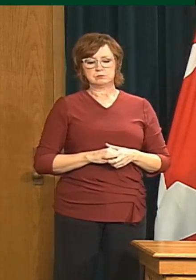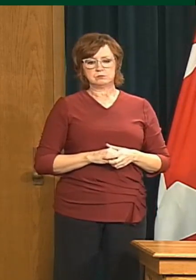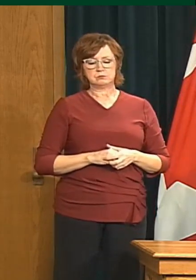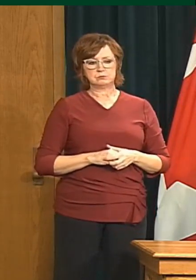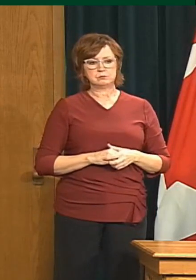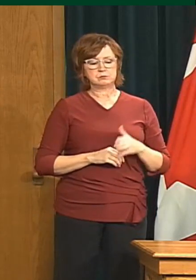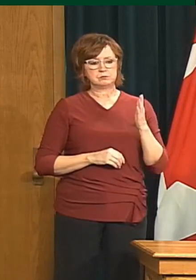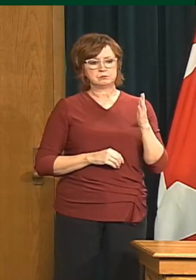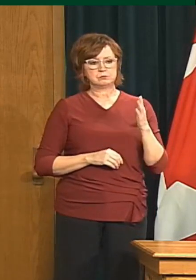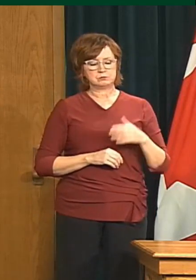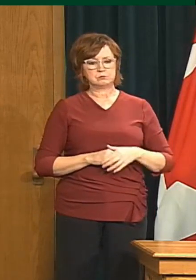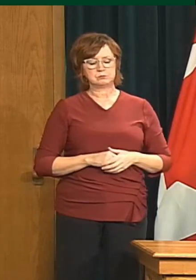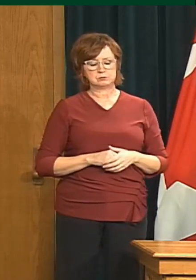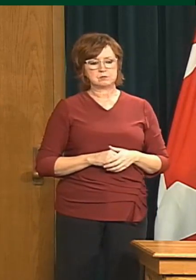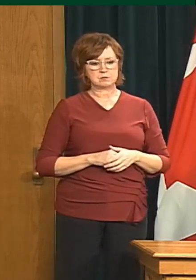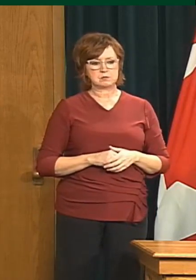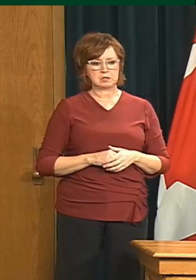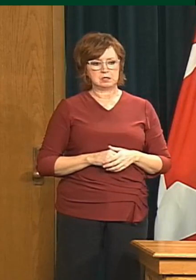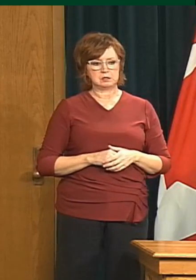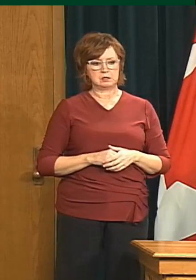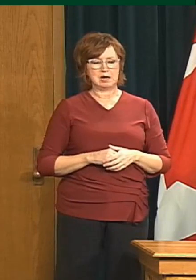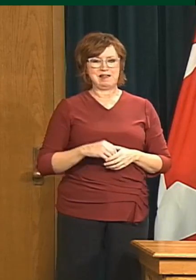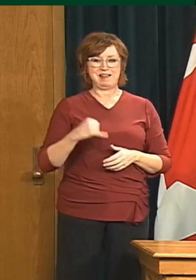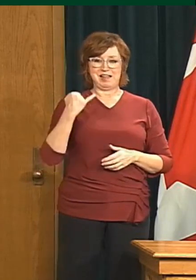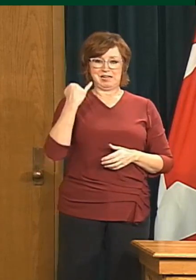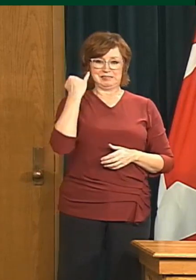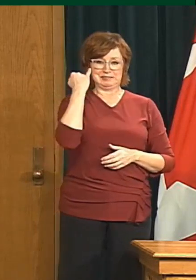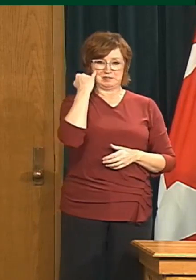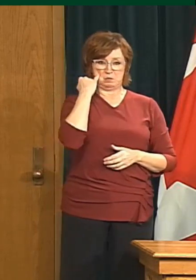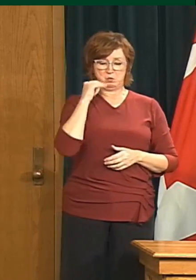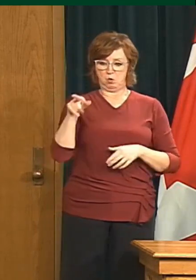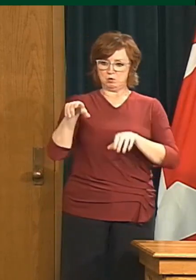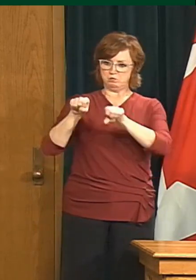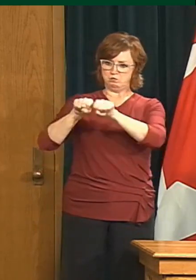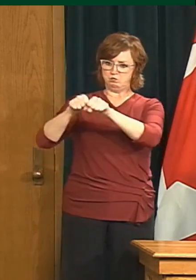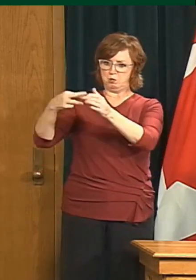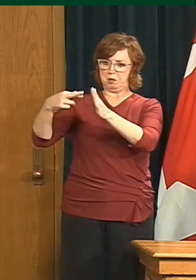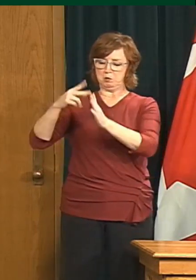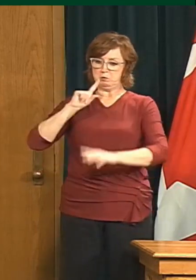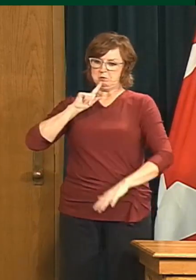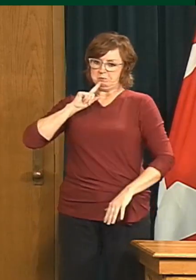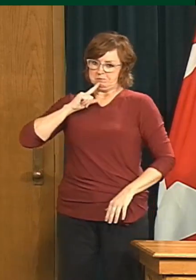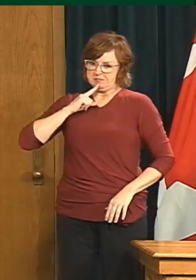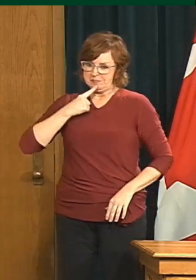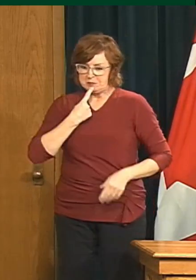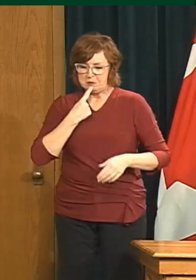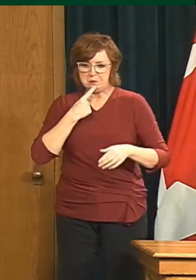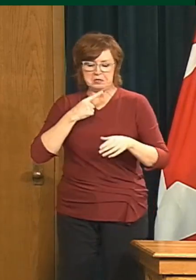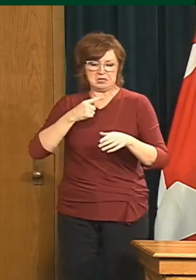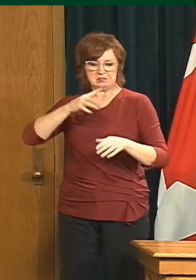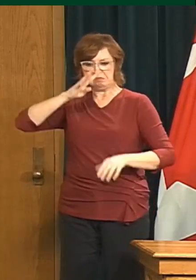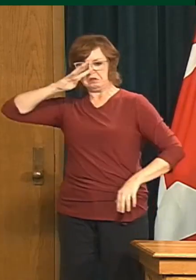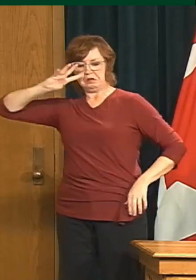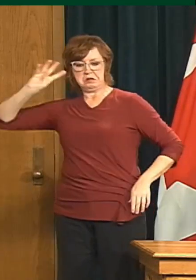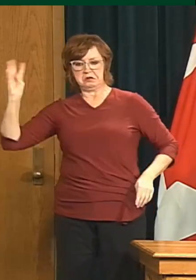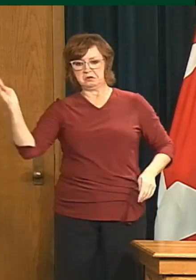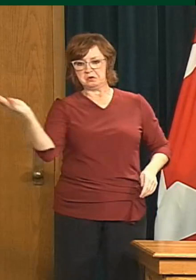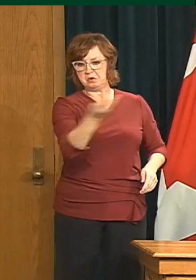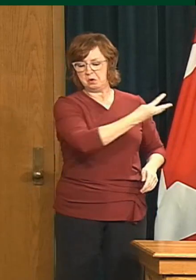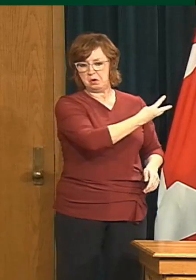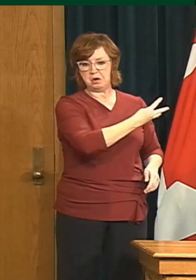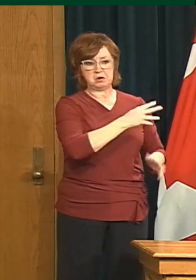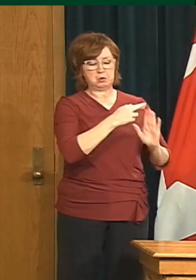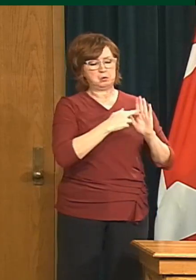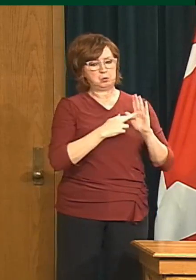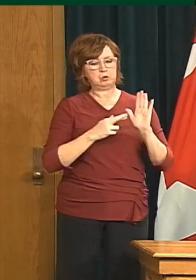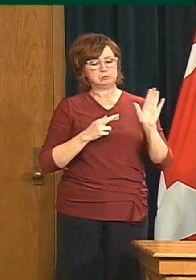there's something that's very egregious that will be ticketed and fined to the full extent of the law, but at the end of the day, it is really up to each of